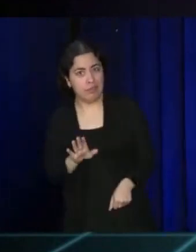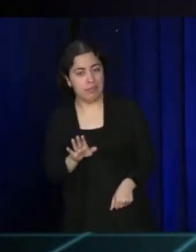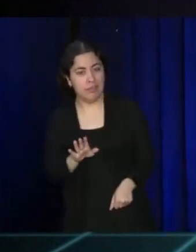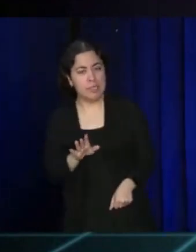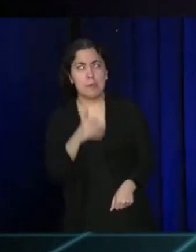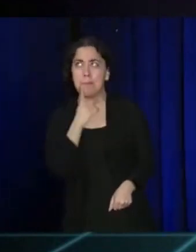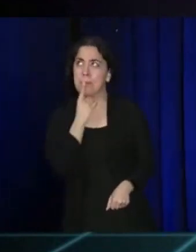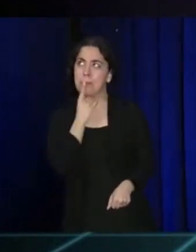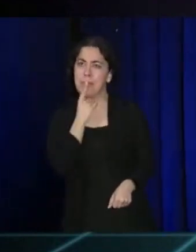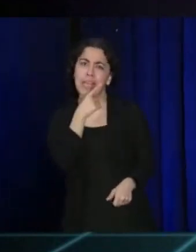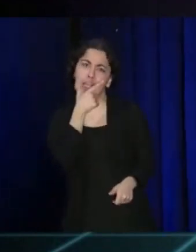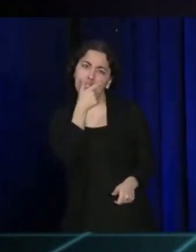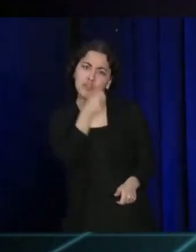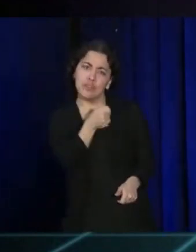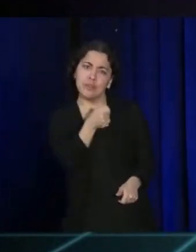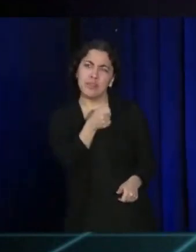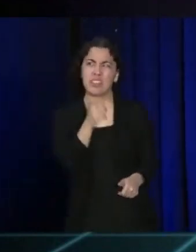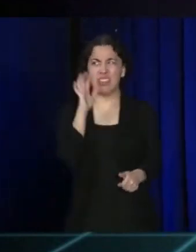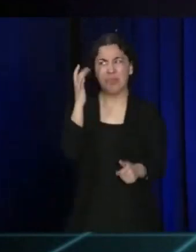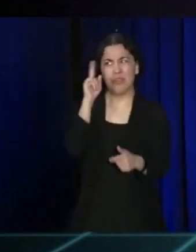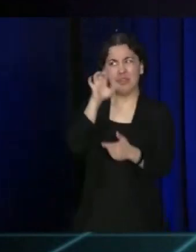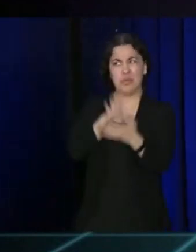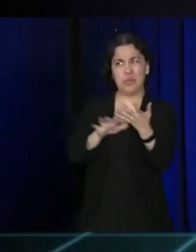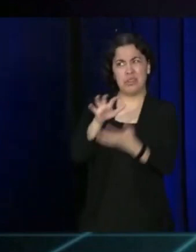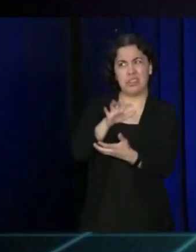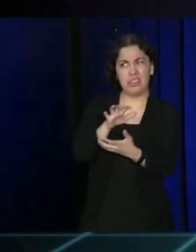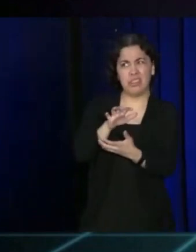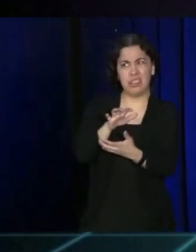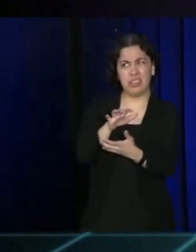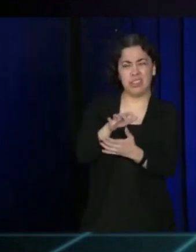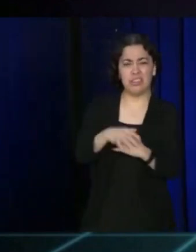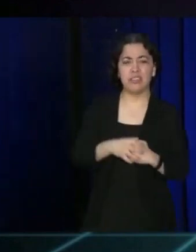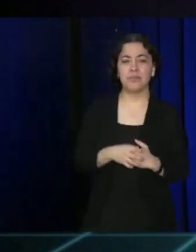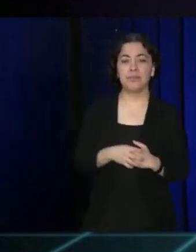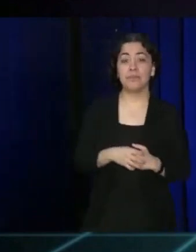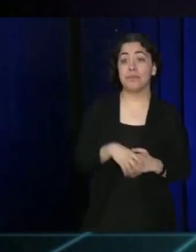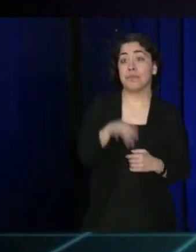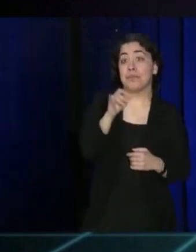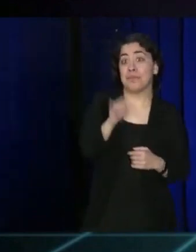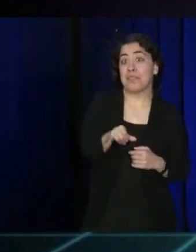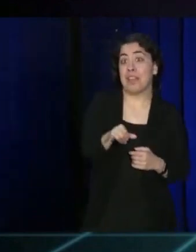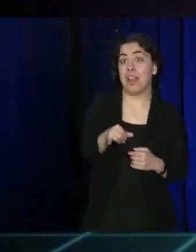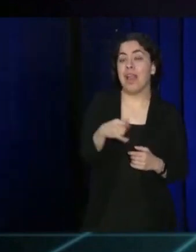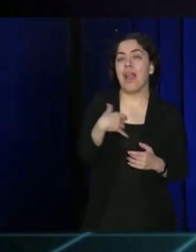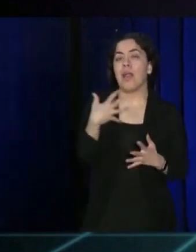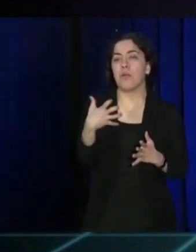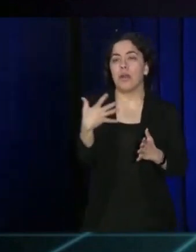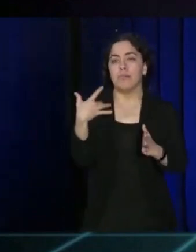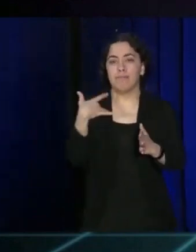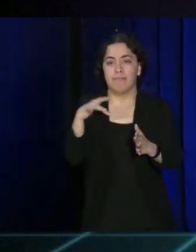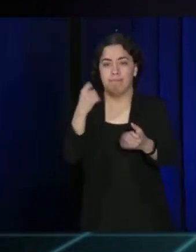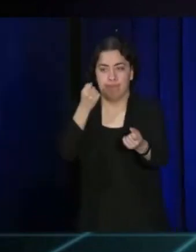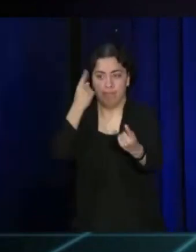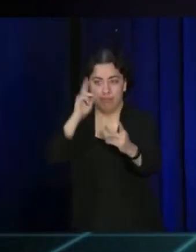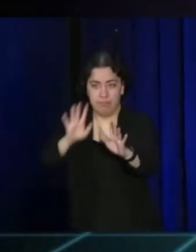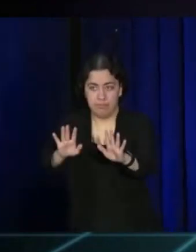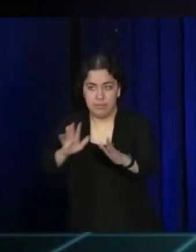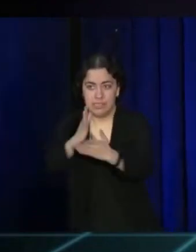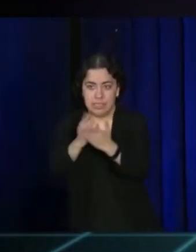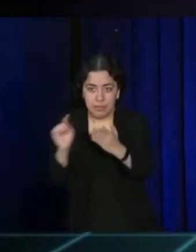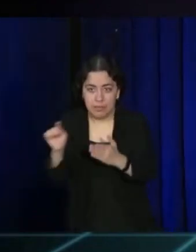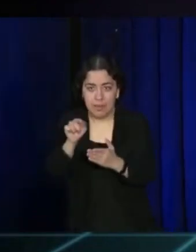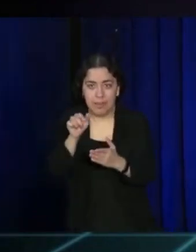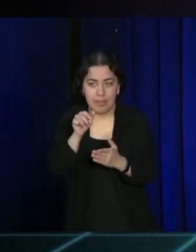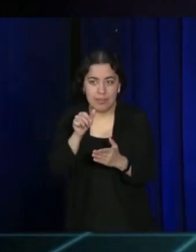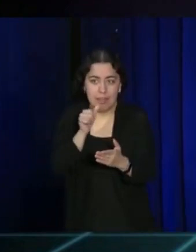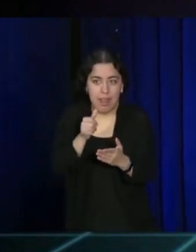Sounds interesting. Sounds confusing. So now, I want to be sensitive. Some people actually don't have the money, that we're not making fun